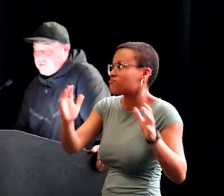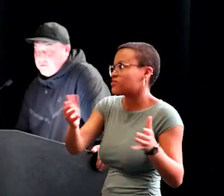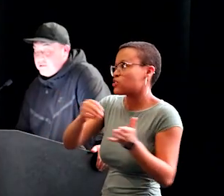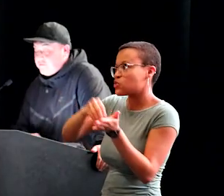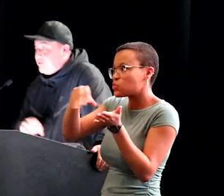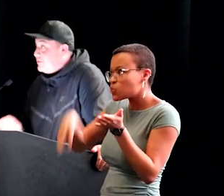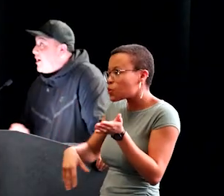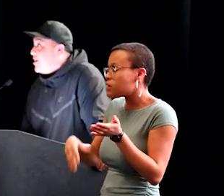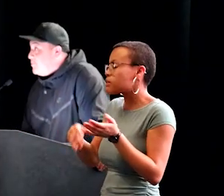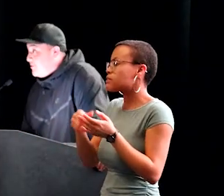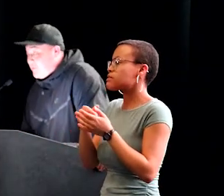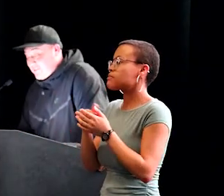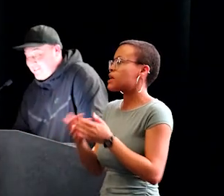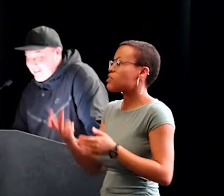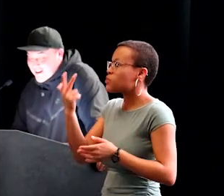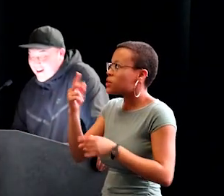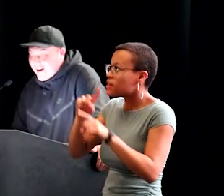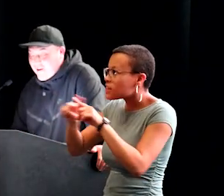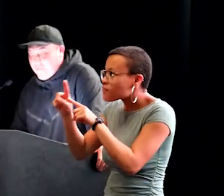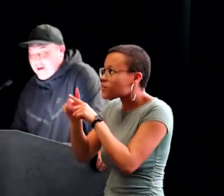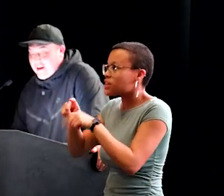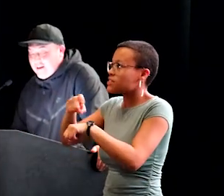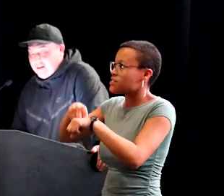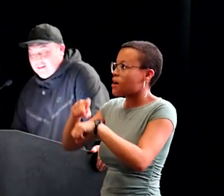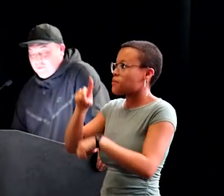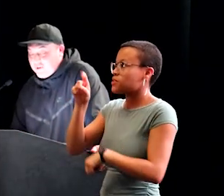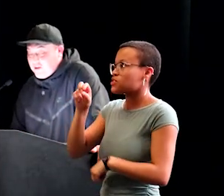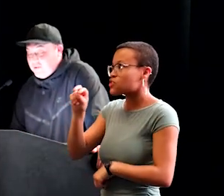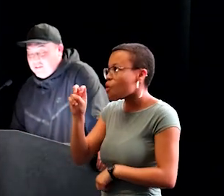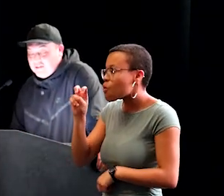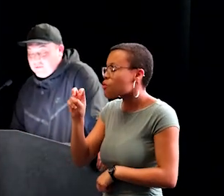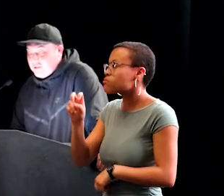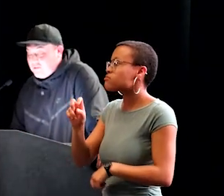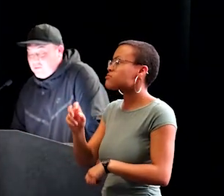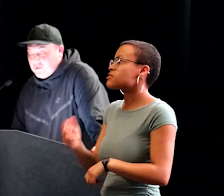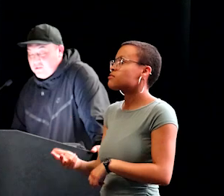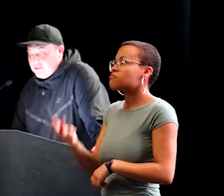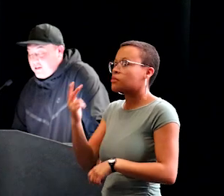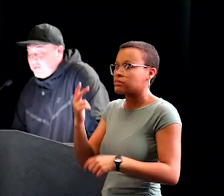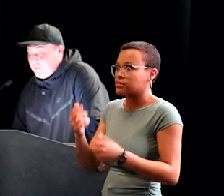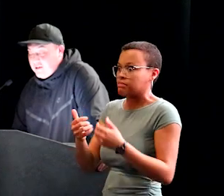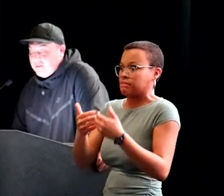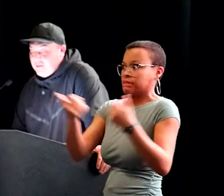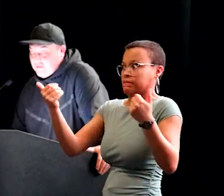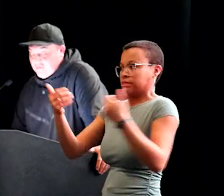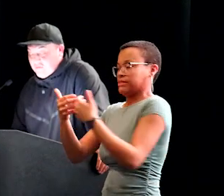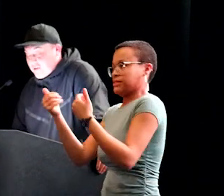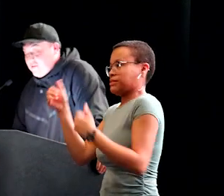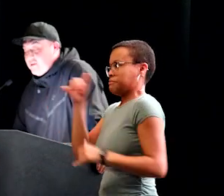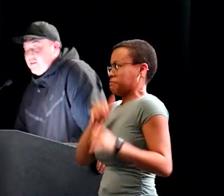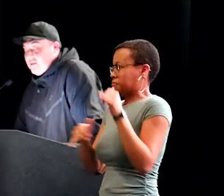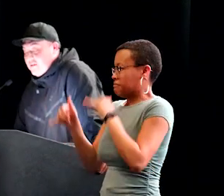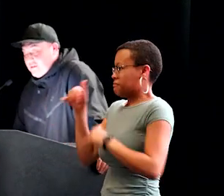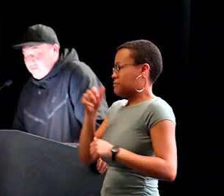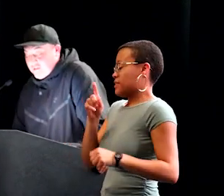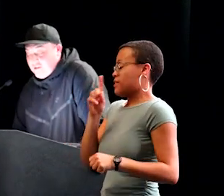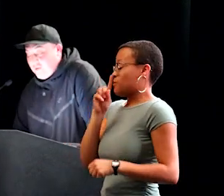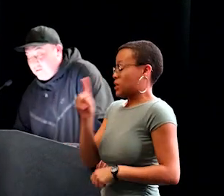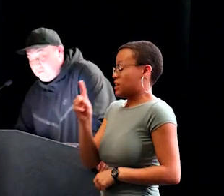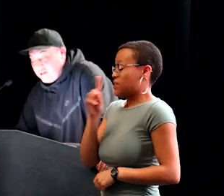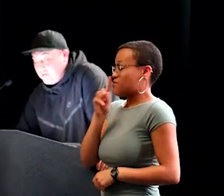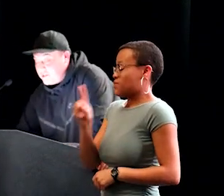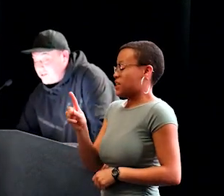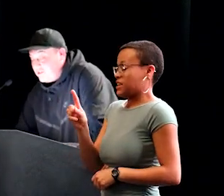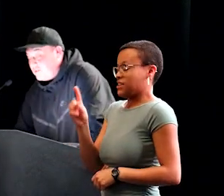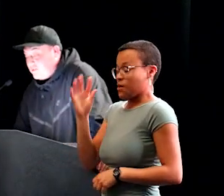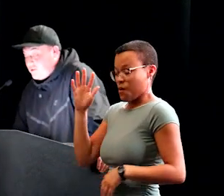markets, 3 different time zones. And working with these 3 institutions has been very, very wild